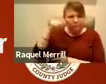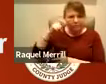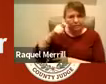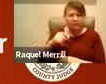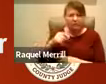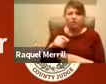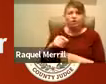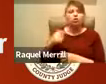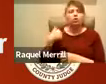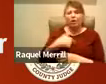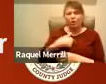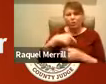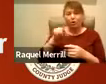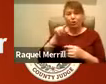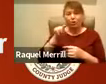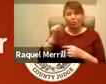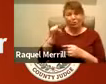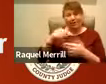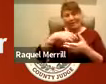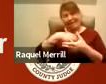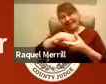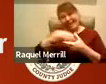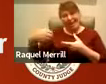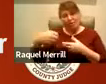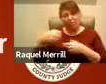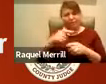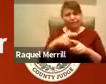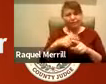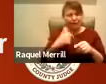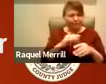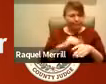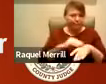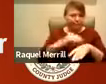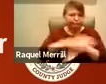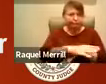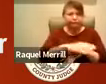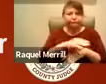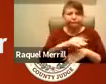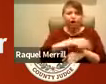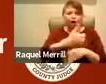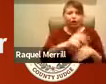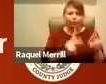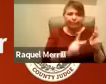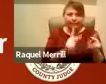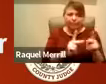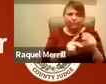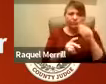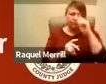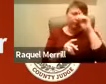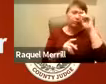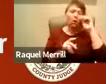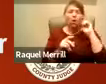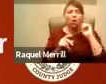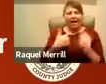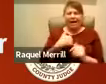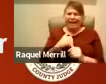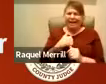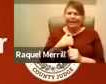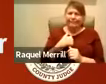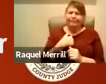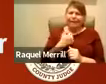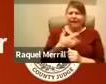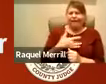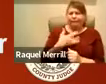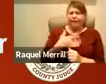so that we can get you from being close to other people. So I'm real